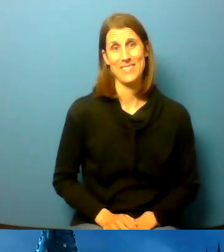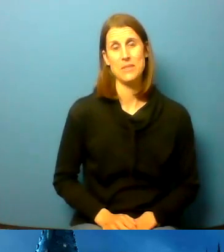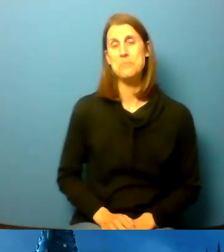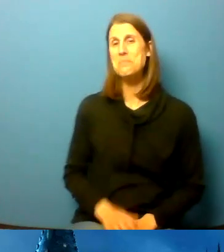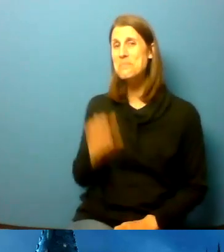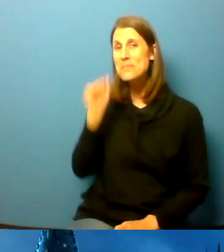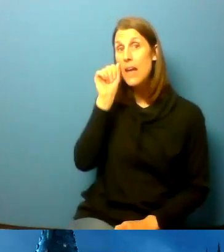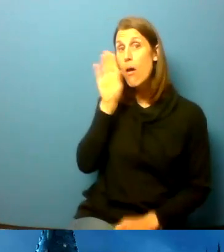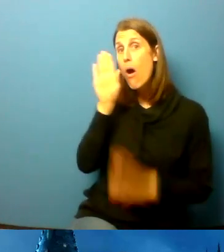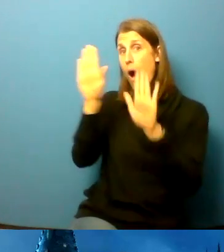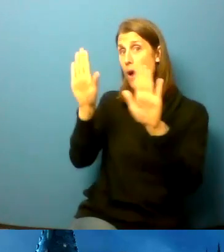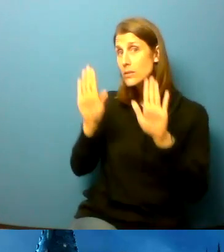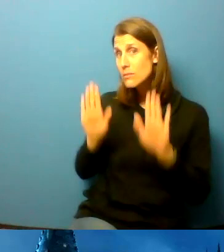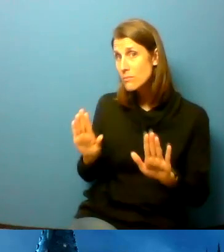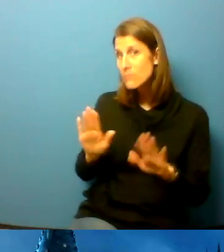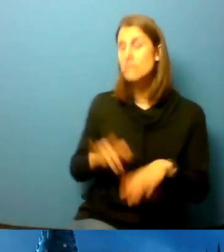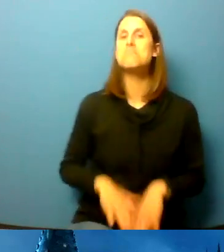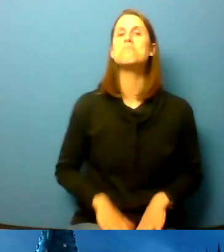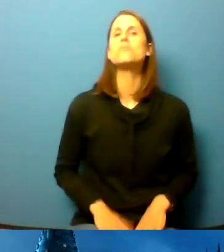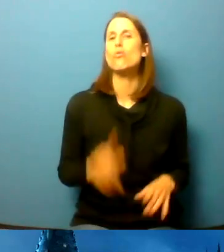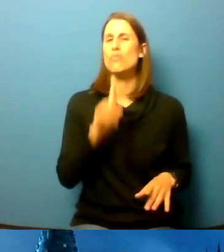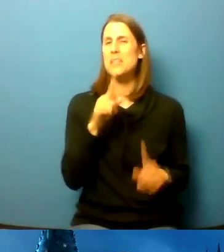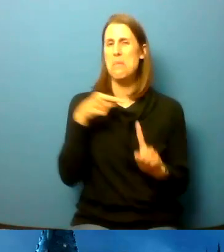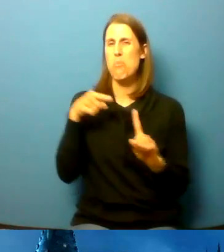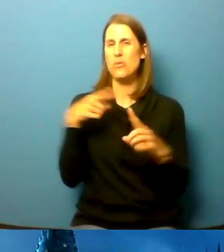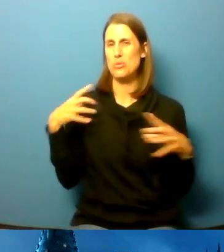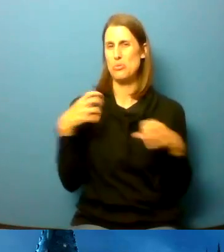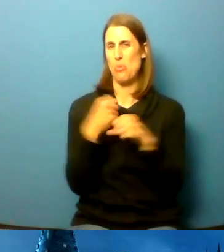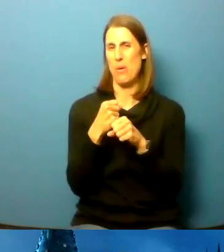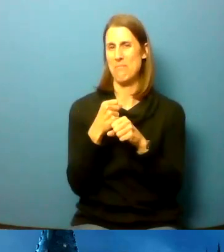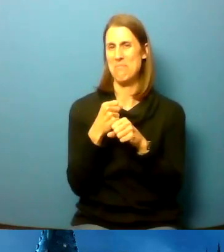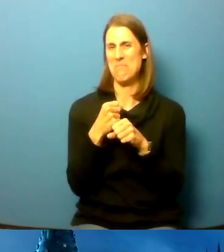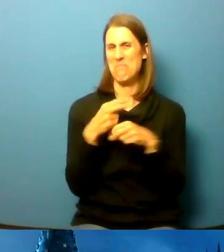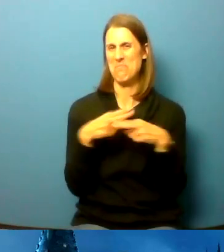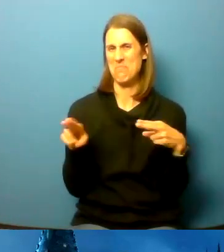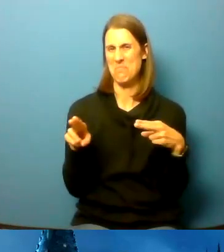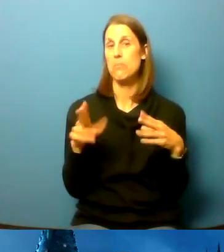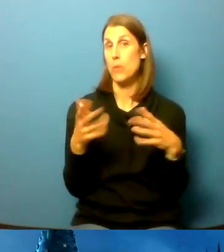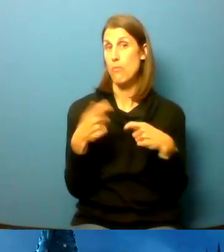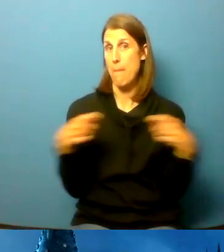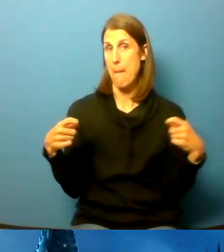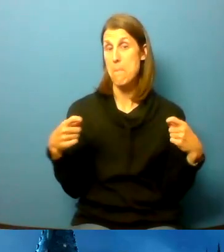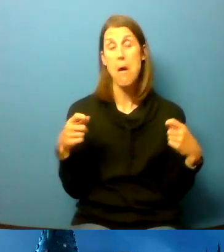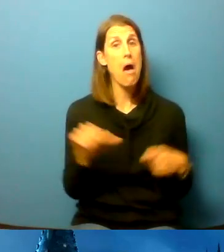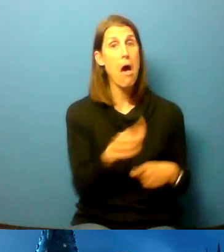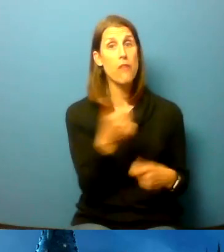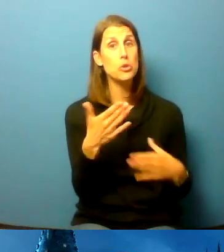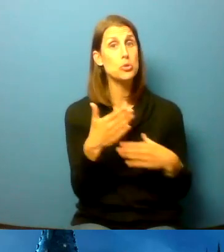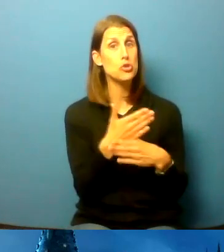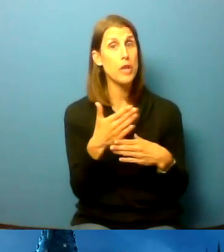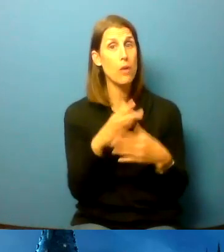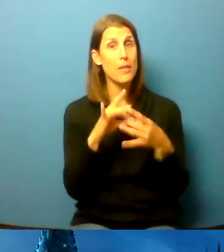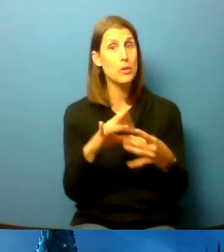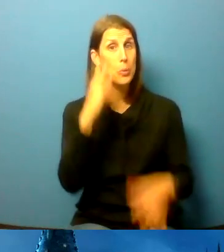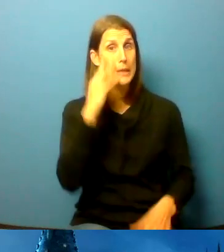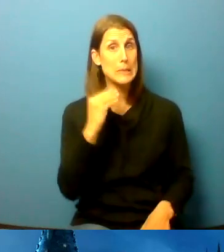Awesome. Well, in the effort to keep our panel short and sweet, we can wrap it up. Is there anything else you guys wanted to share about your experiences with remote